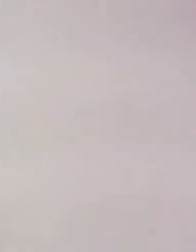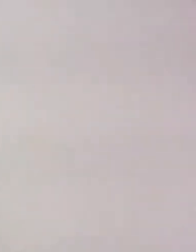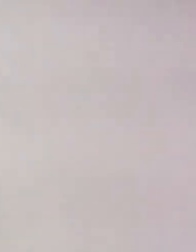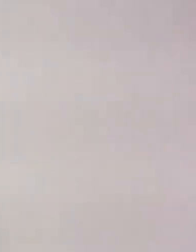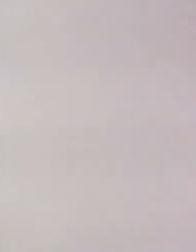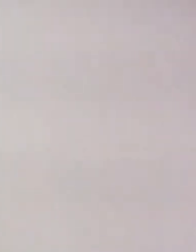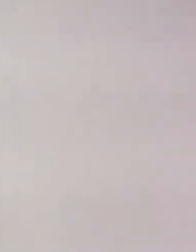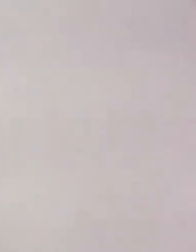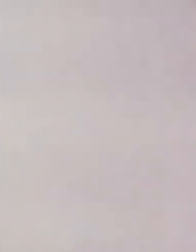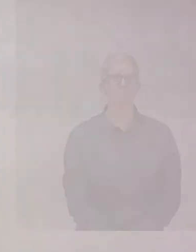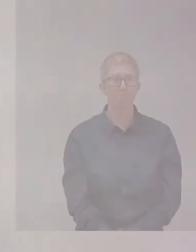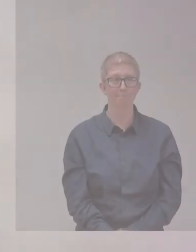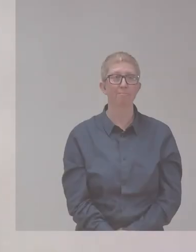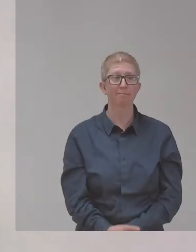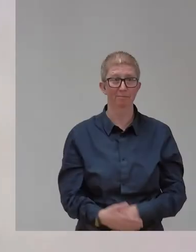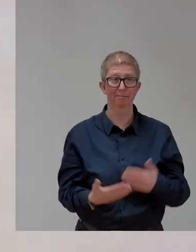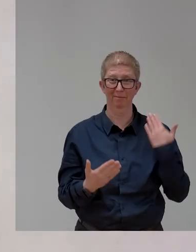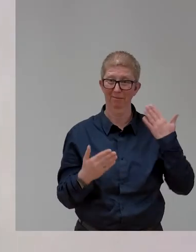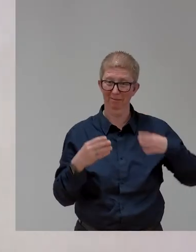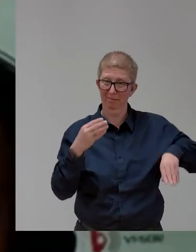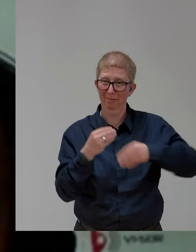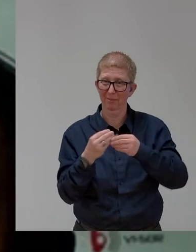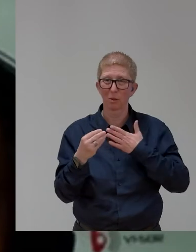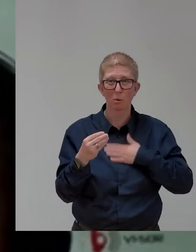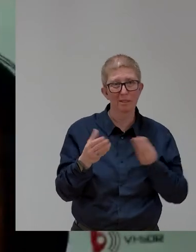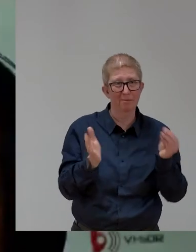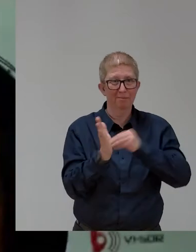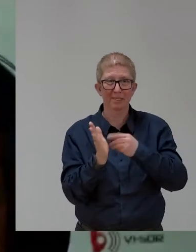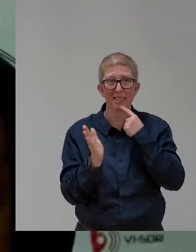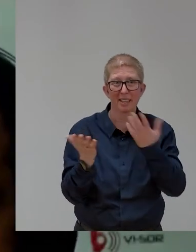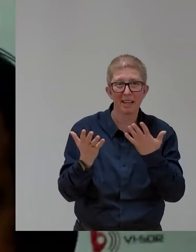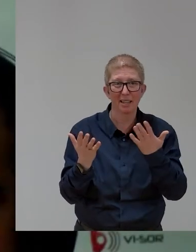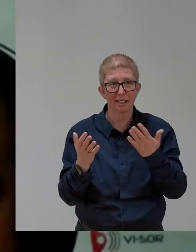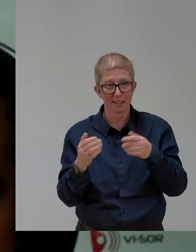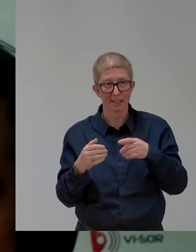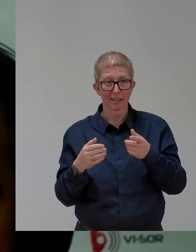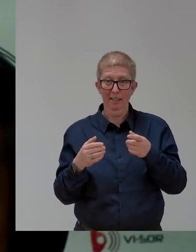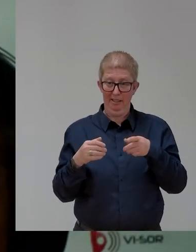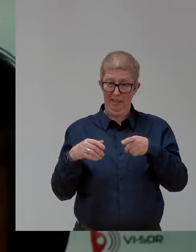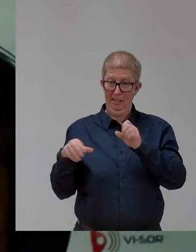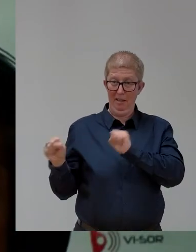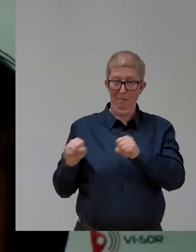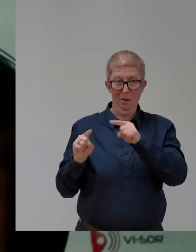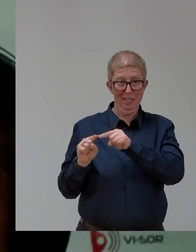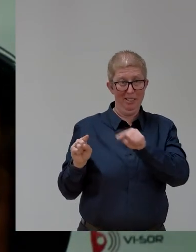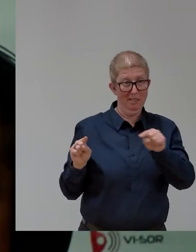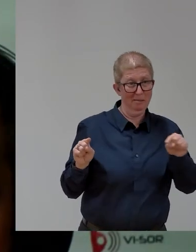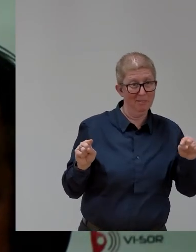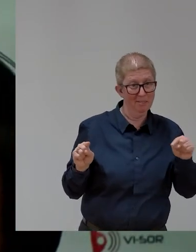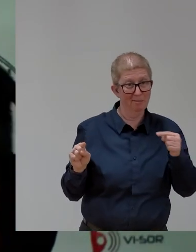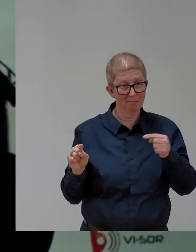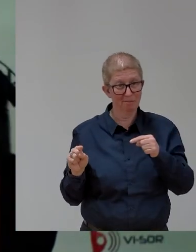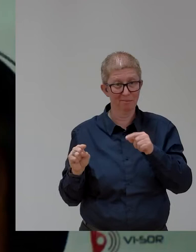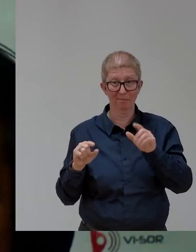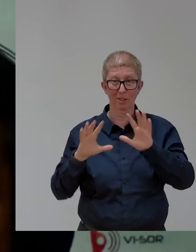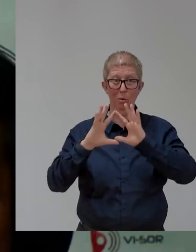Mm-hmm. And to continue with that, in order to be able to emphasize the amount of focus